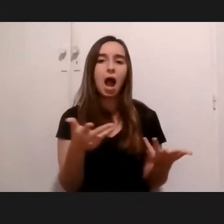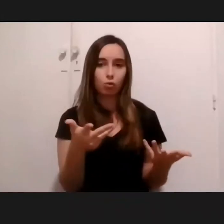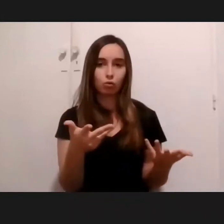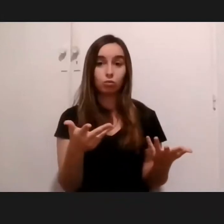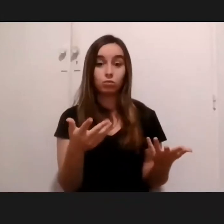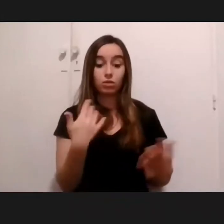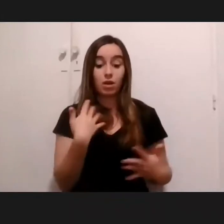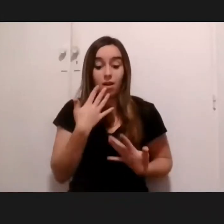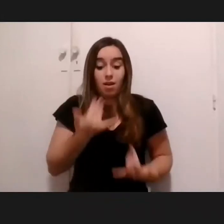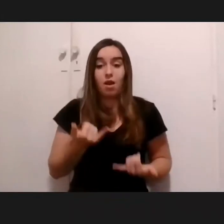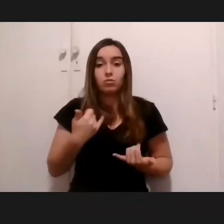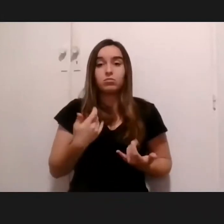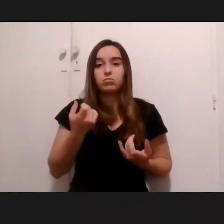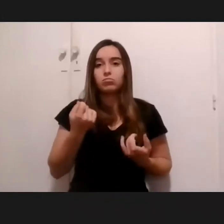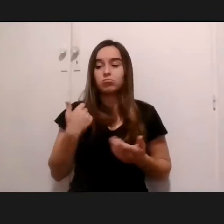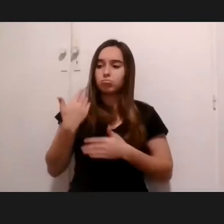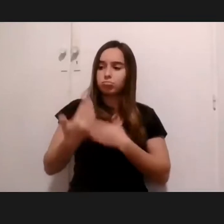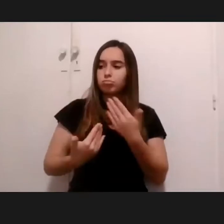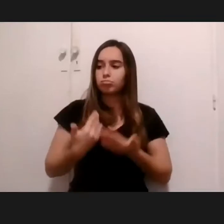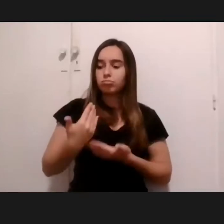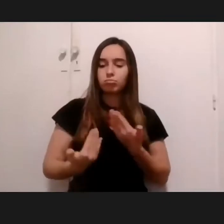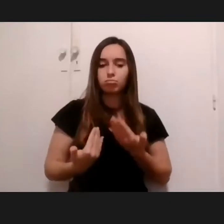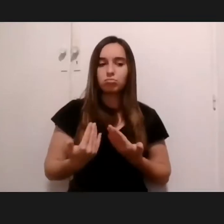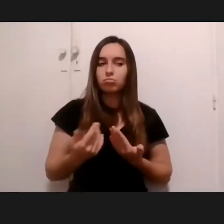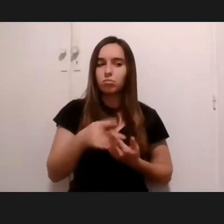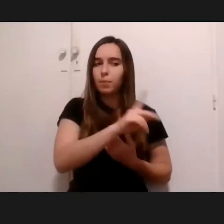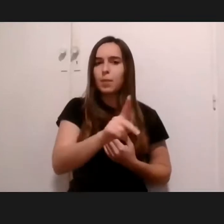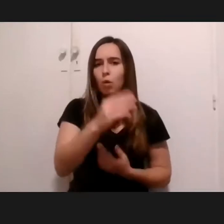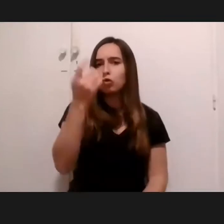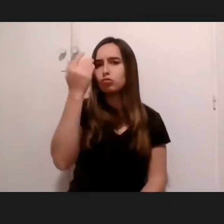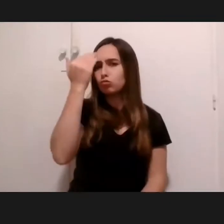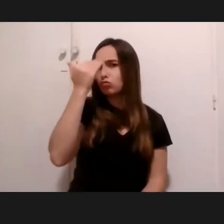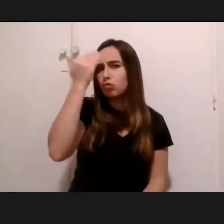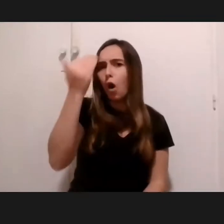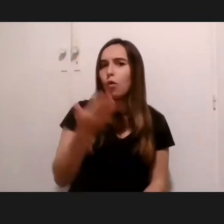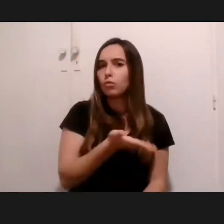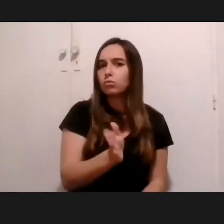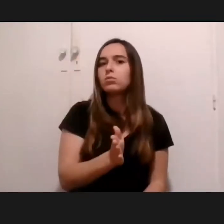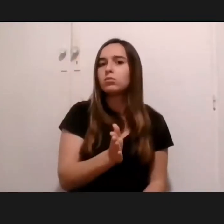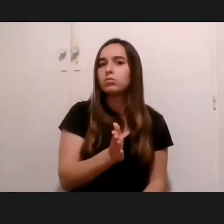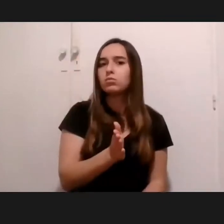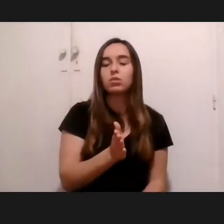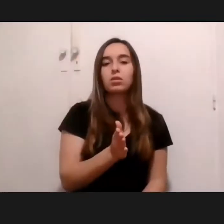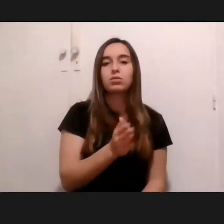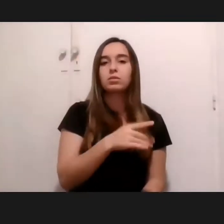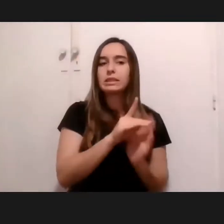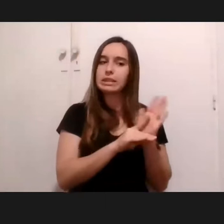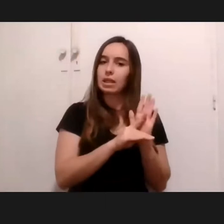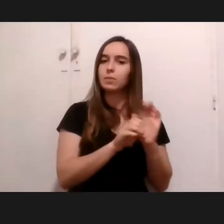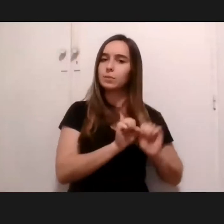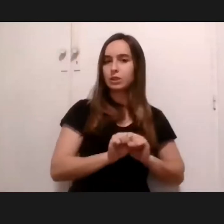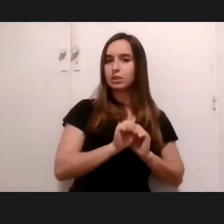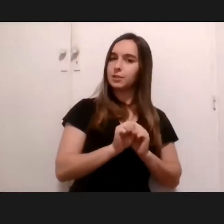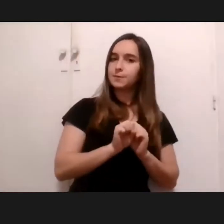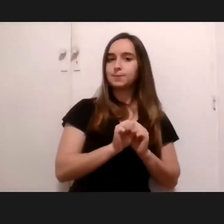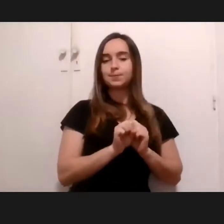is that people are aware of that there are issues related to the protection of their personal data. And